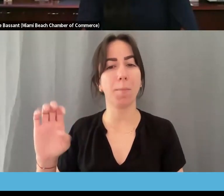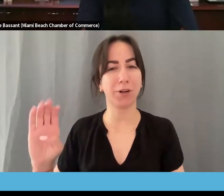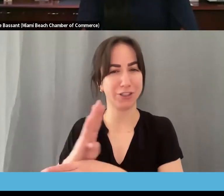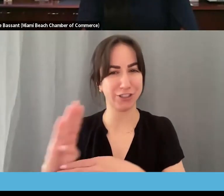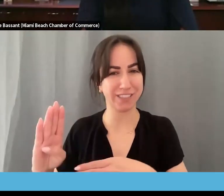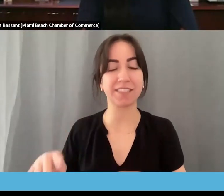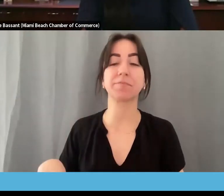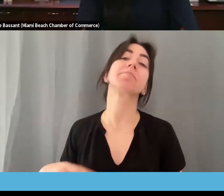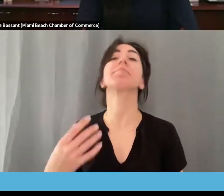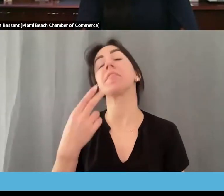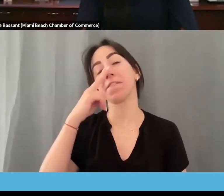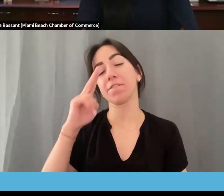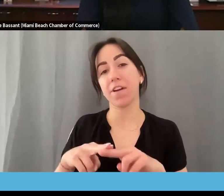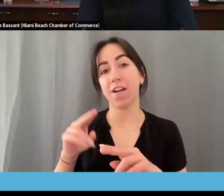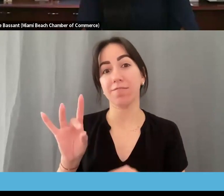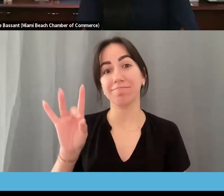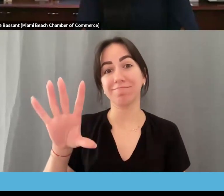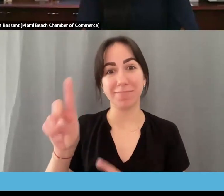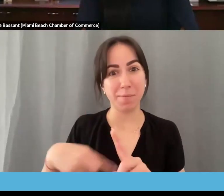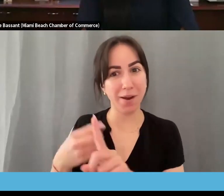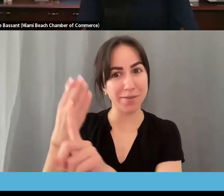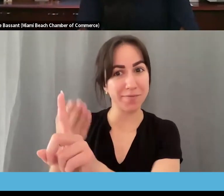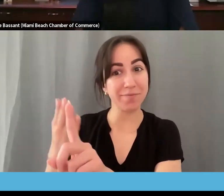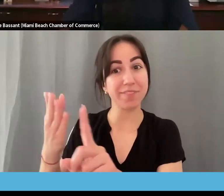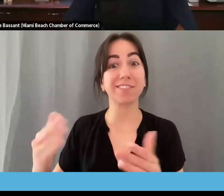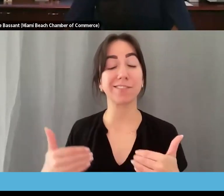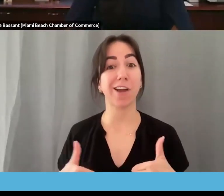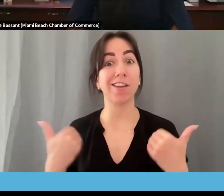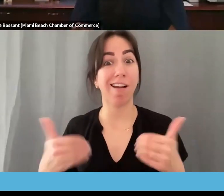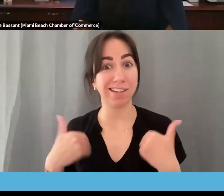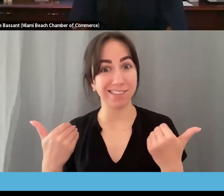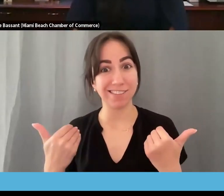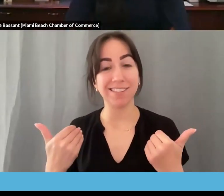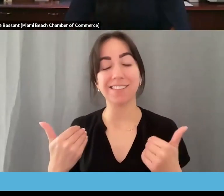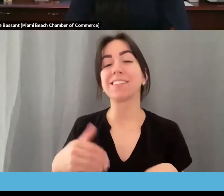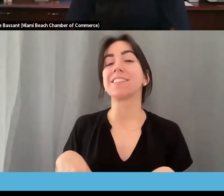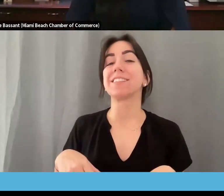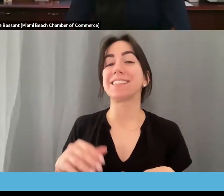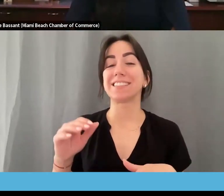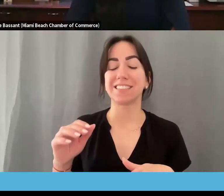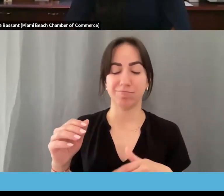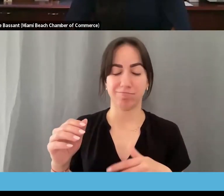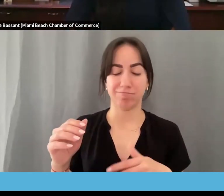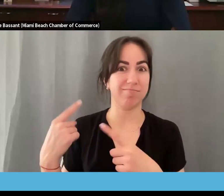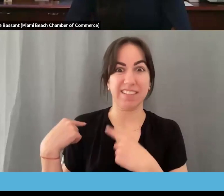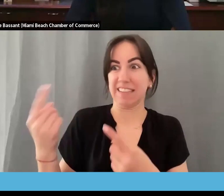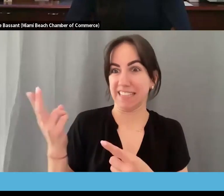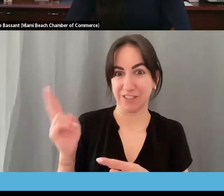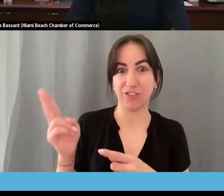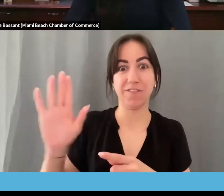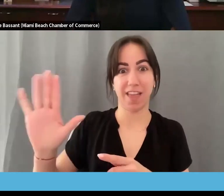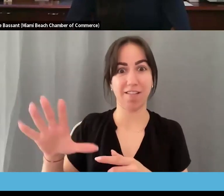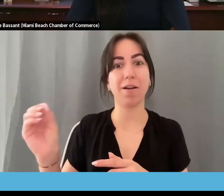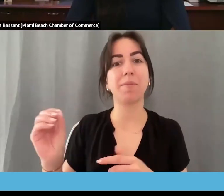for her is that she is the youngest president and CEO of the chamber's history. And